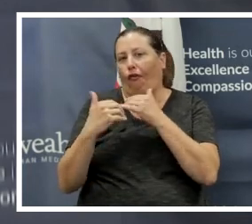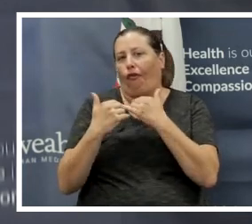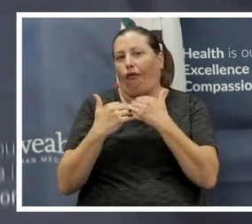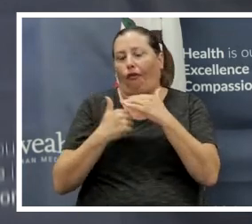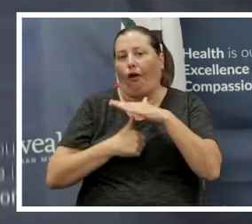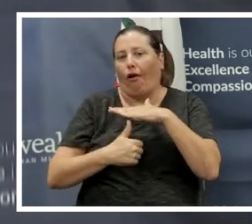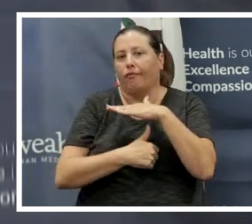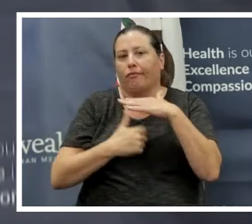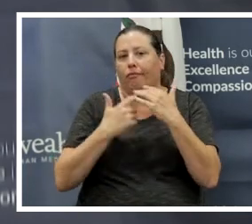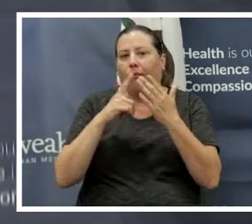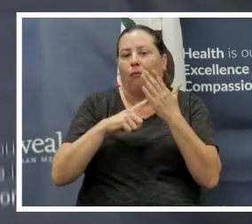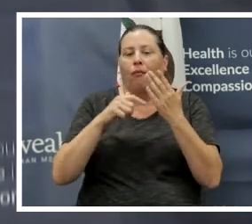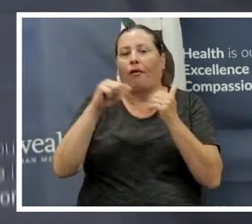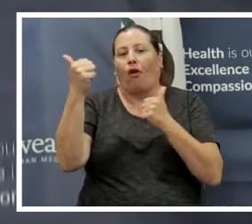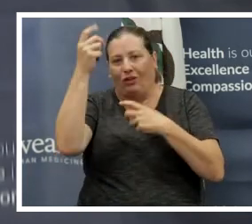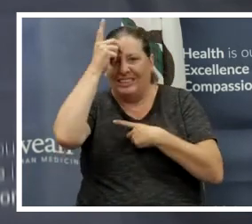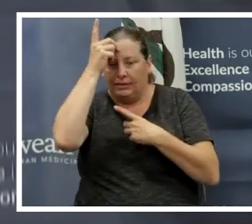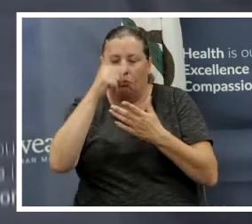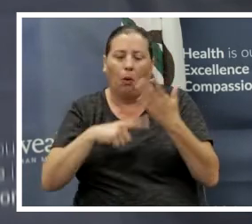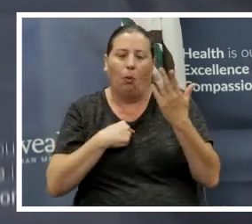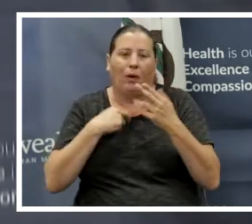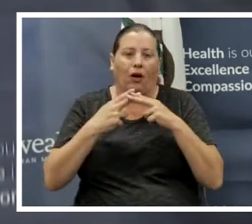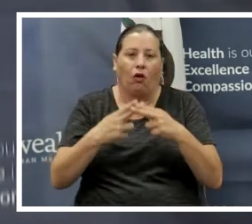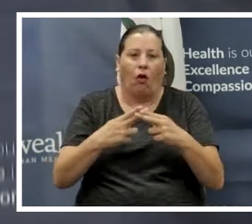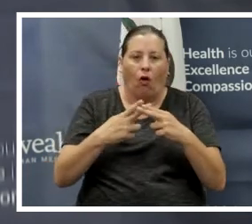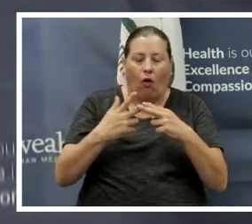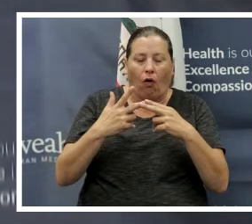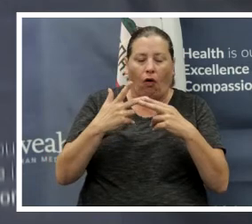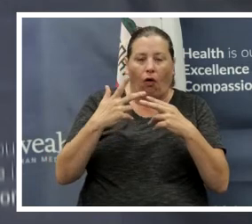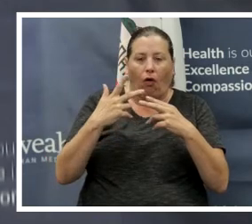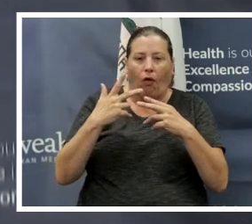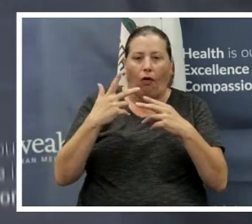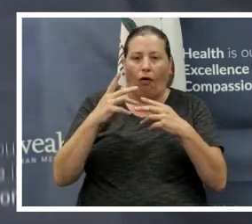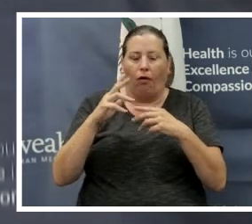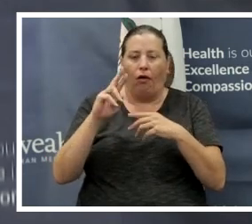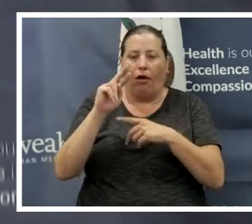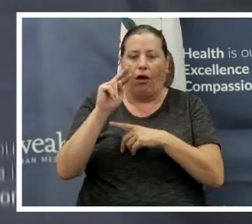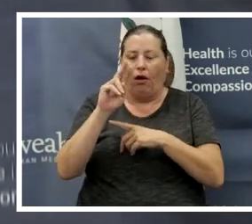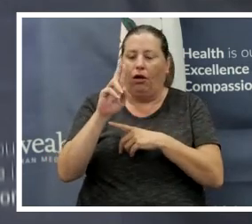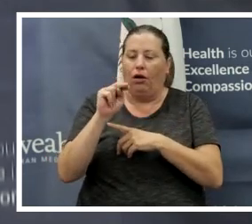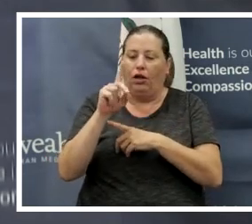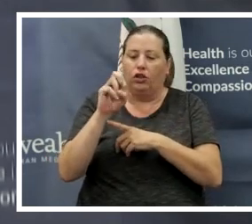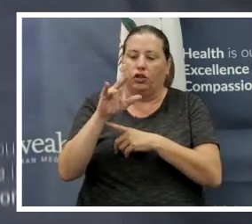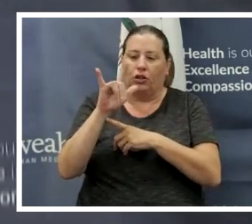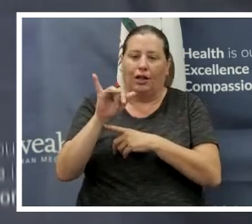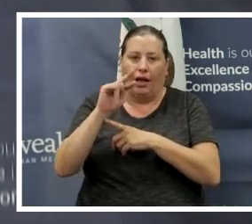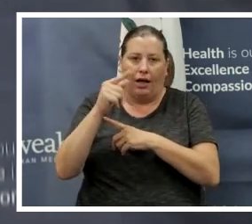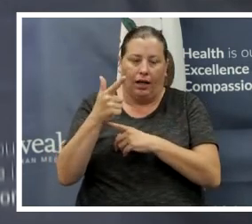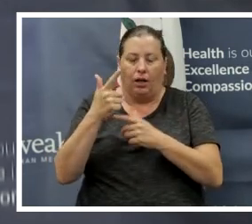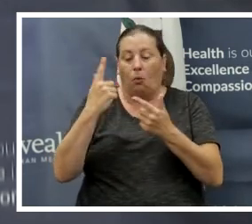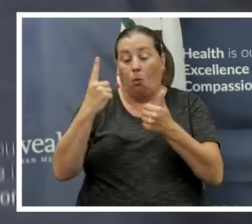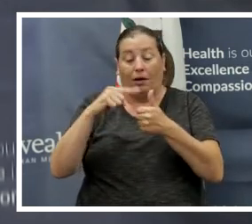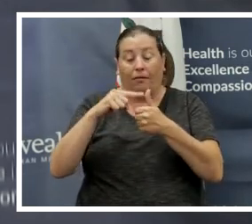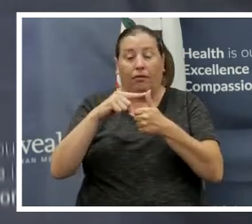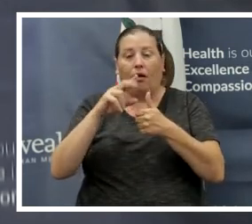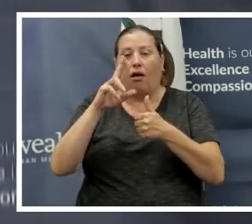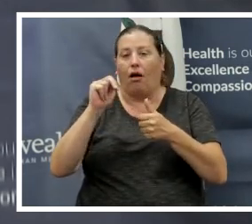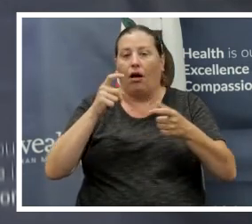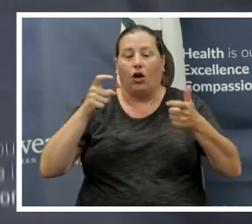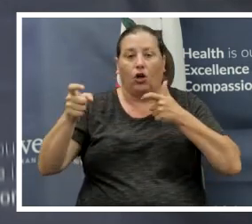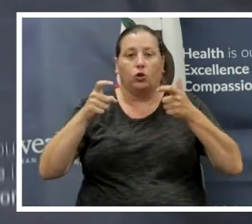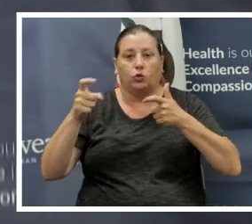a comorbidity. So the most common are uncontrolled hypertension,